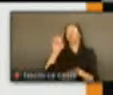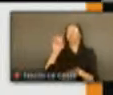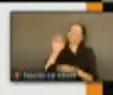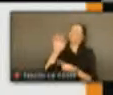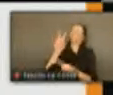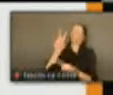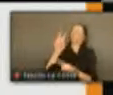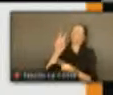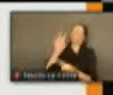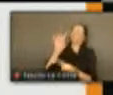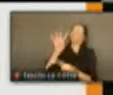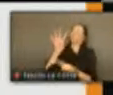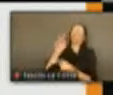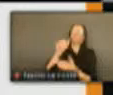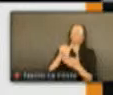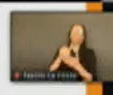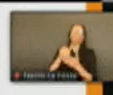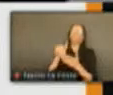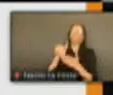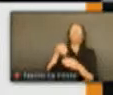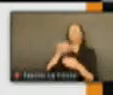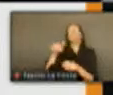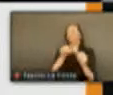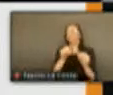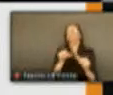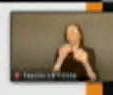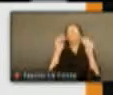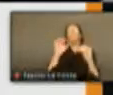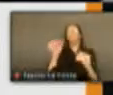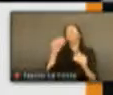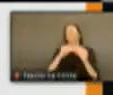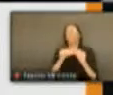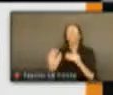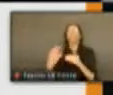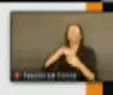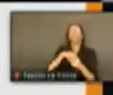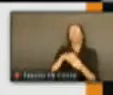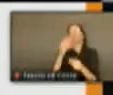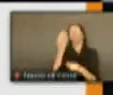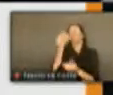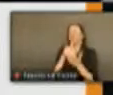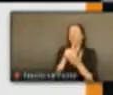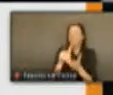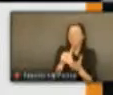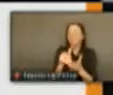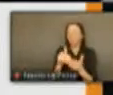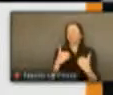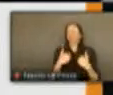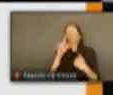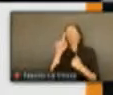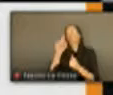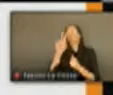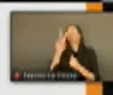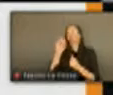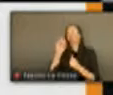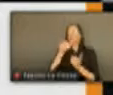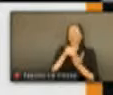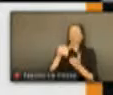represents $514 million, consisting of $160 million in property taxes